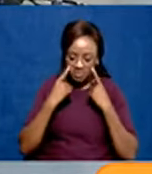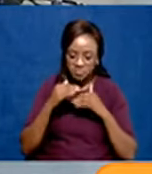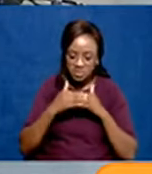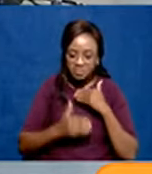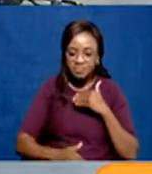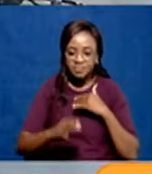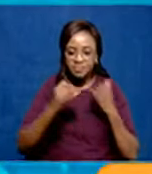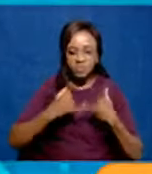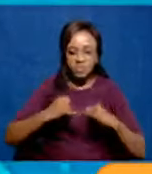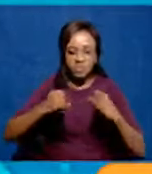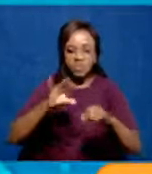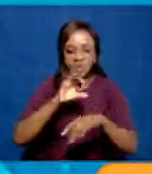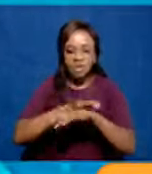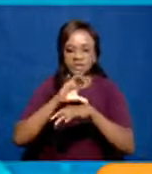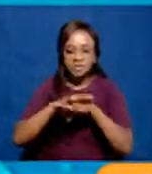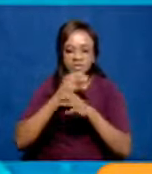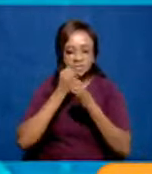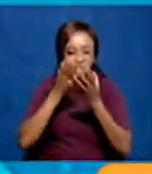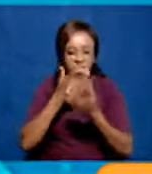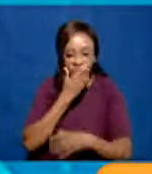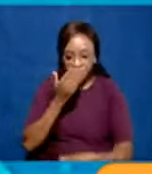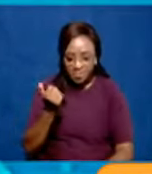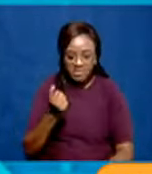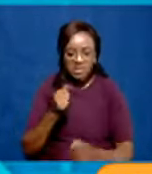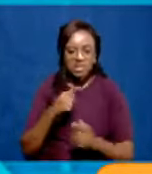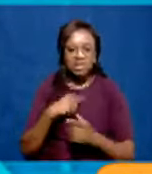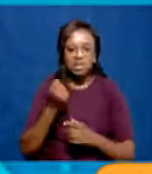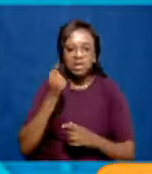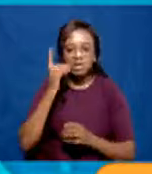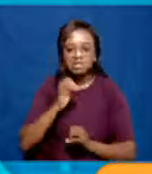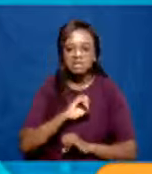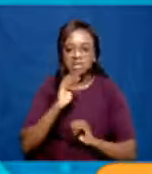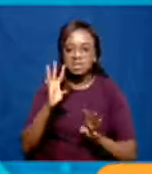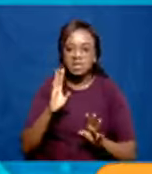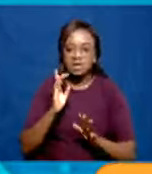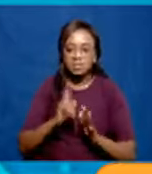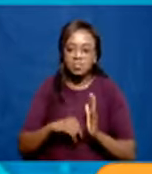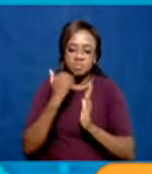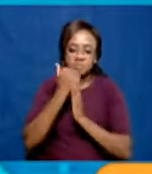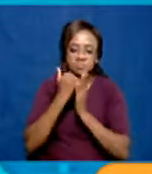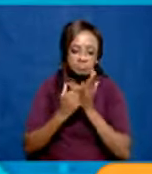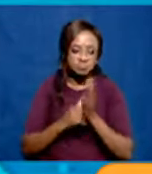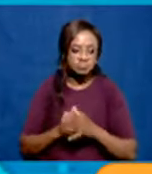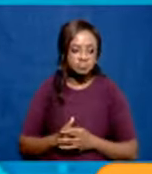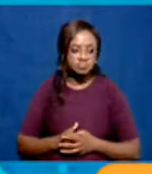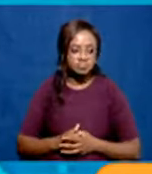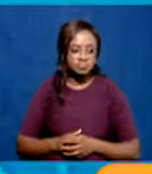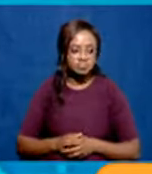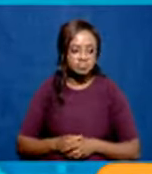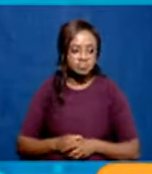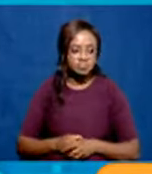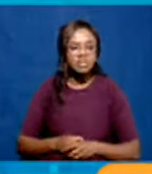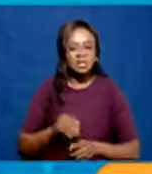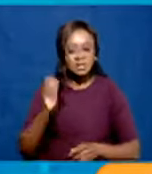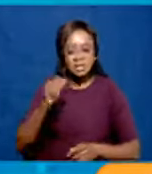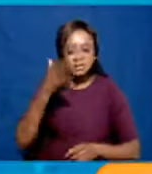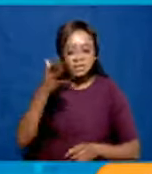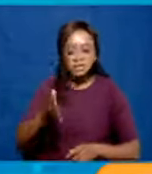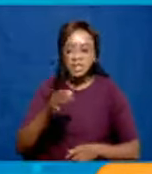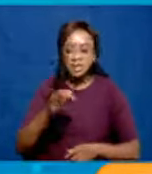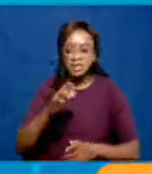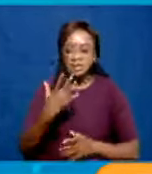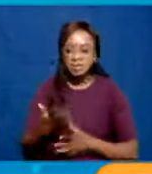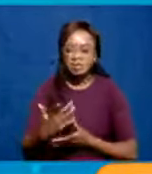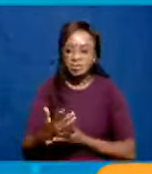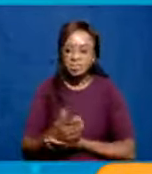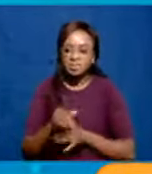so that people get to get better information and are more relaxed that the scheme covers all their interests. Is it on the paper? Is it on the document? It is on the benefits package. I was reviewing